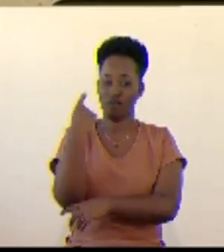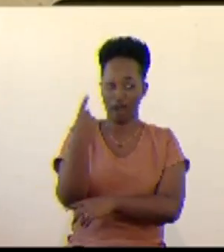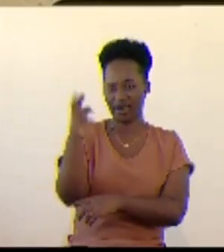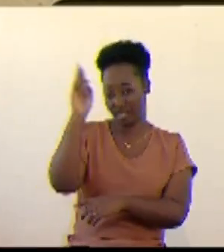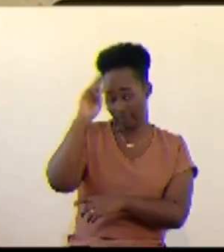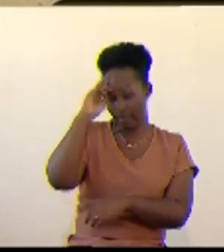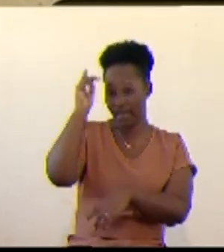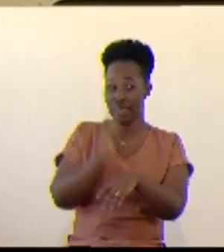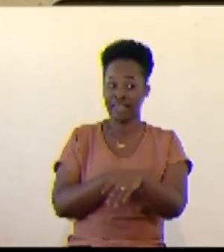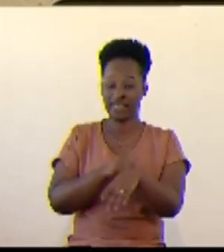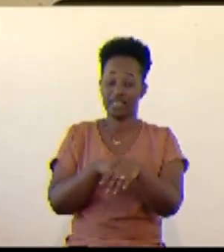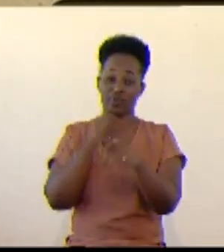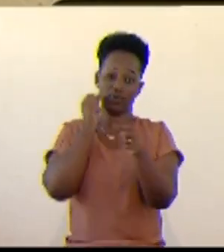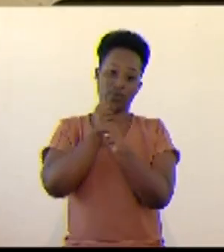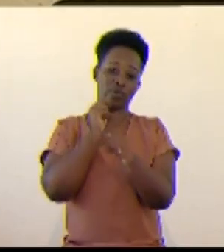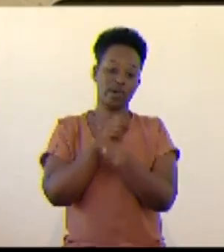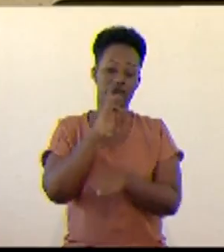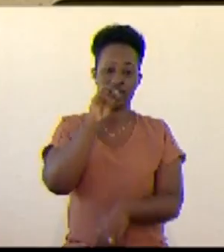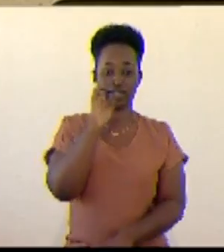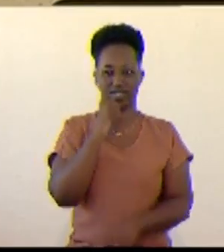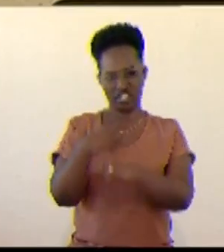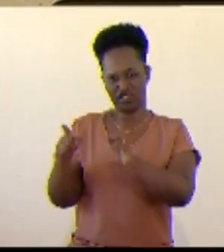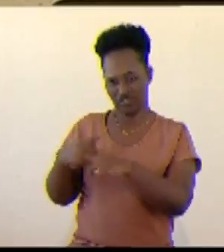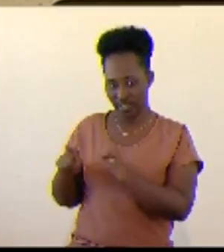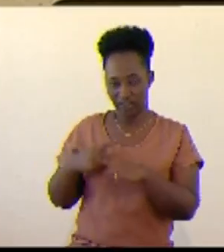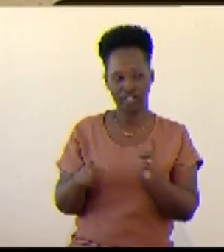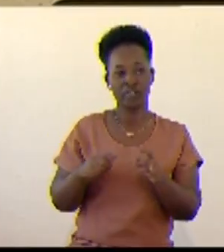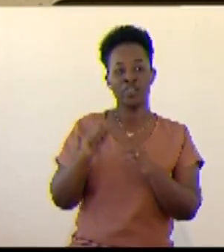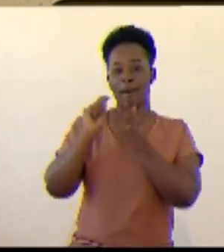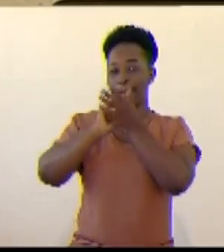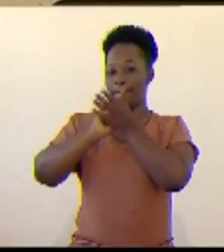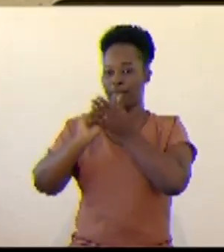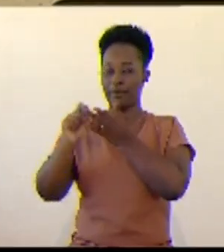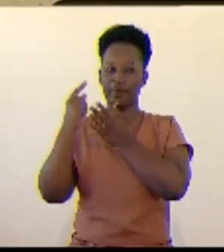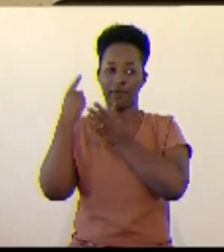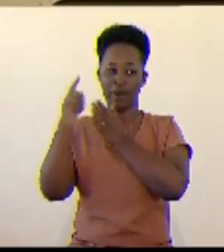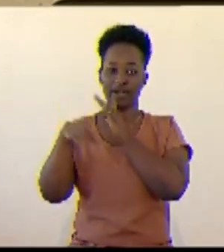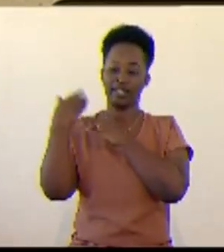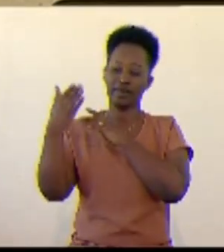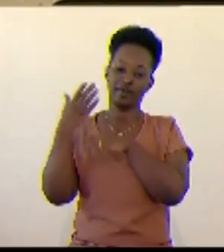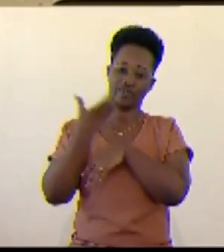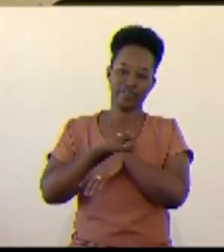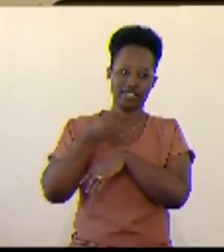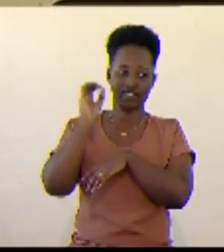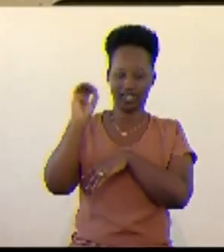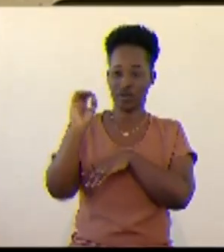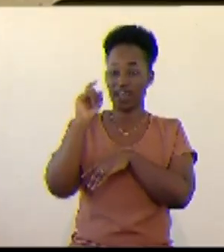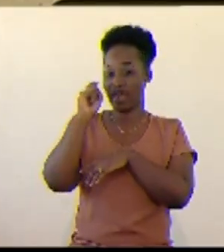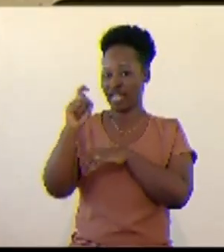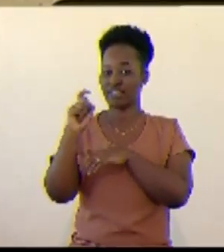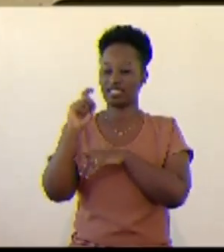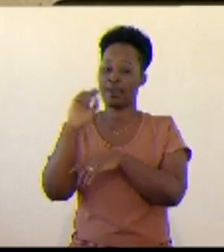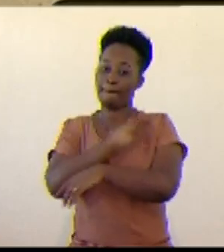remember, when you differentiation, here you must reduce it by 1. When you reduce it by 1, you remain with 0. So x power 0,